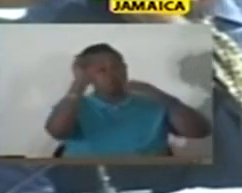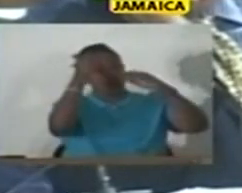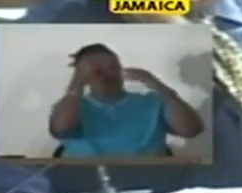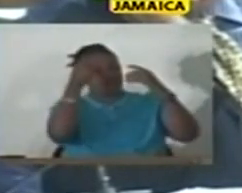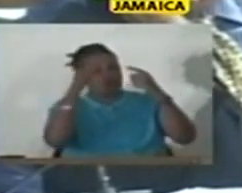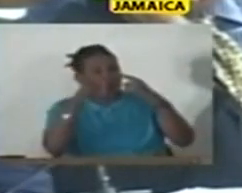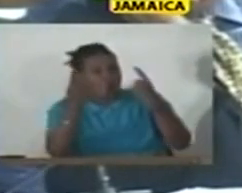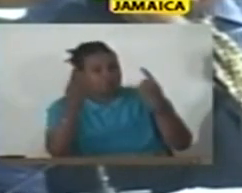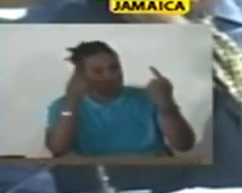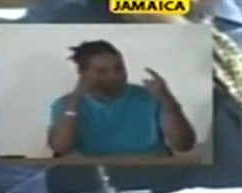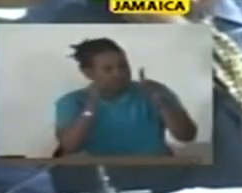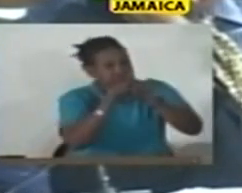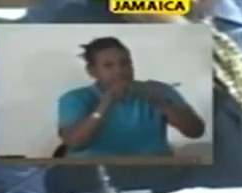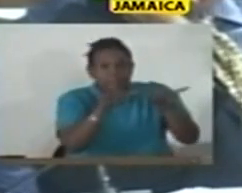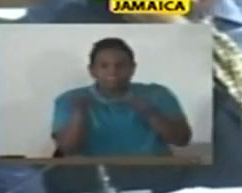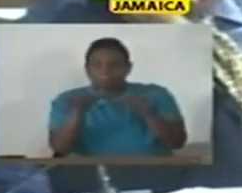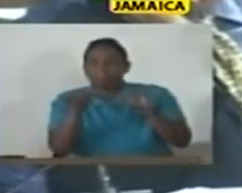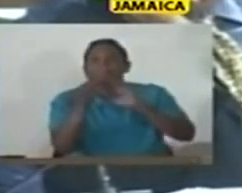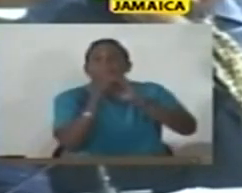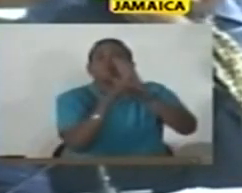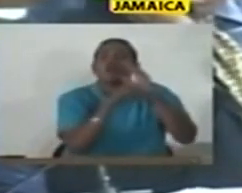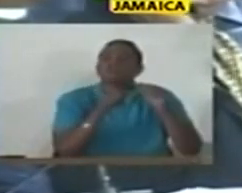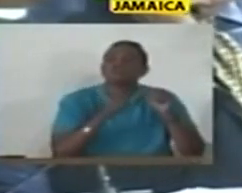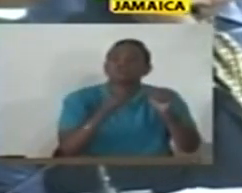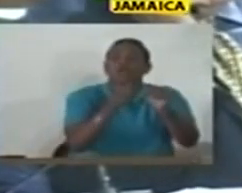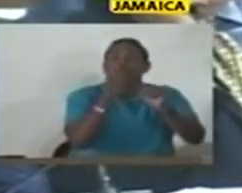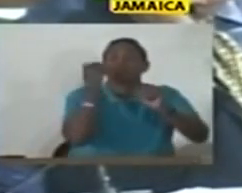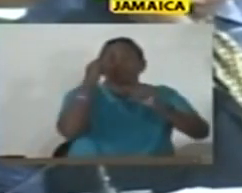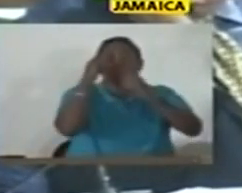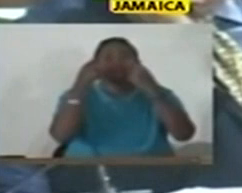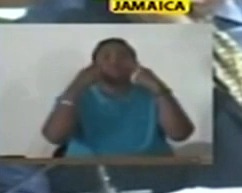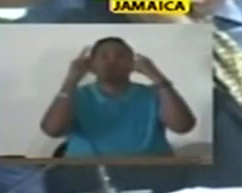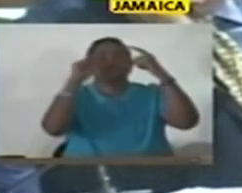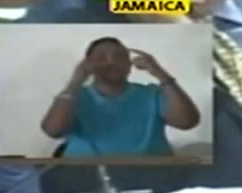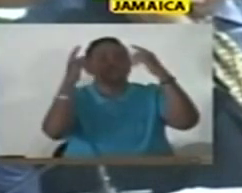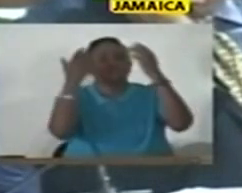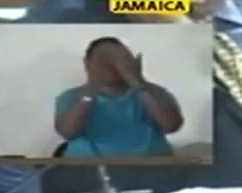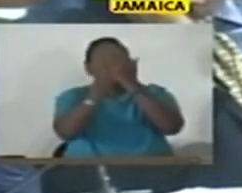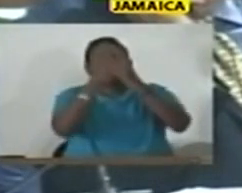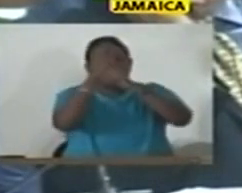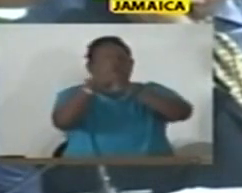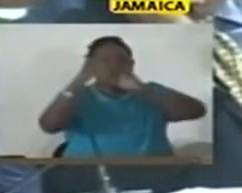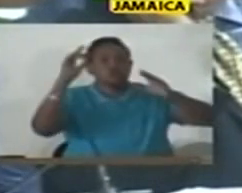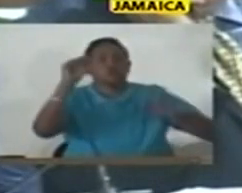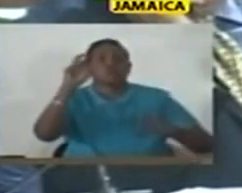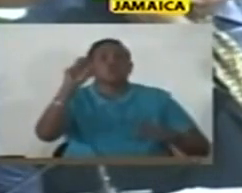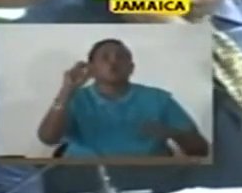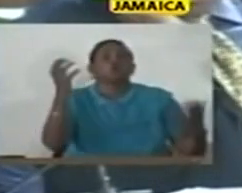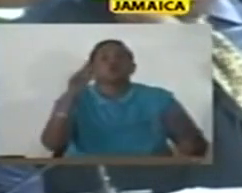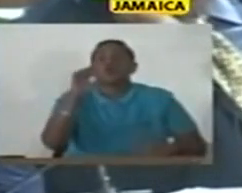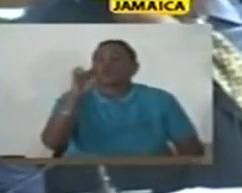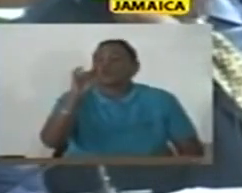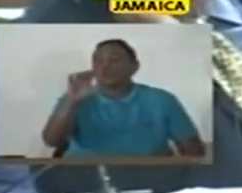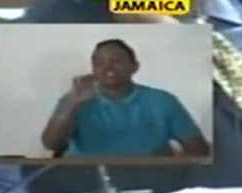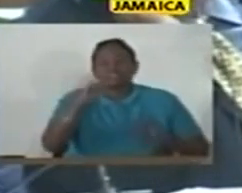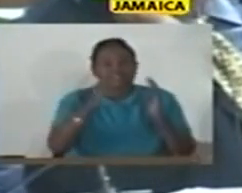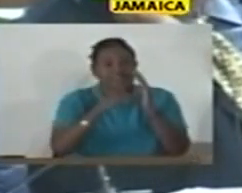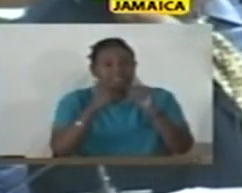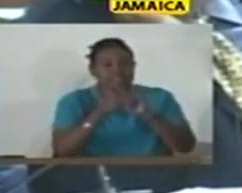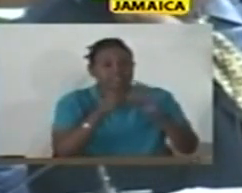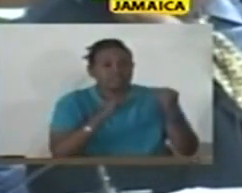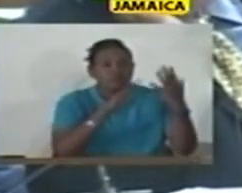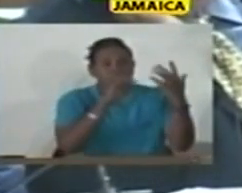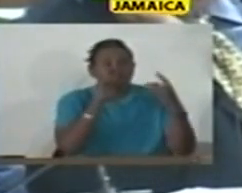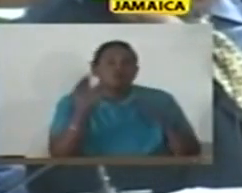that the policy strategy best suited for achieving Vision 2030 is the logistics-centered approach to